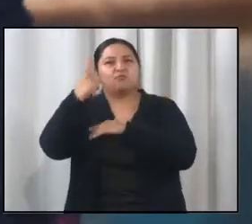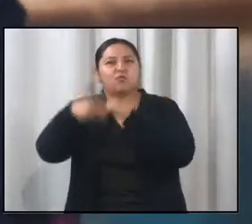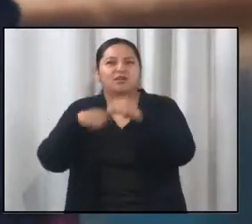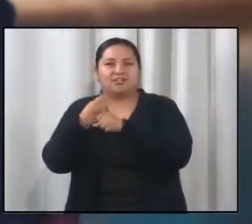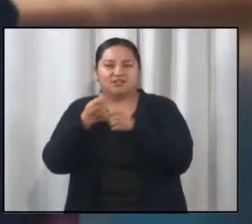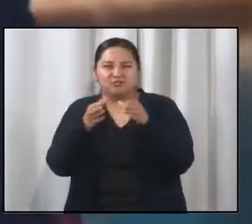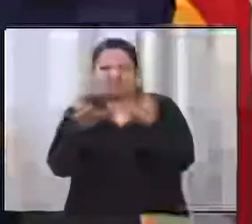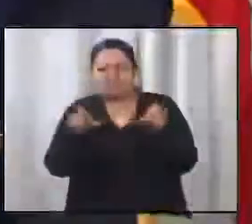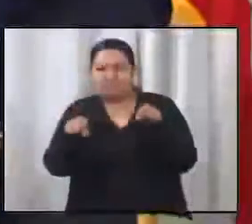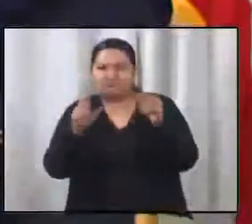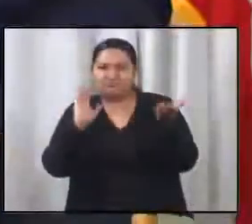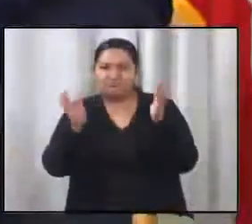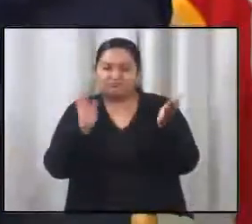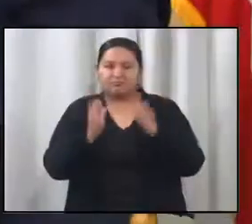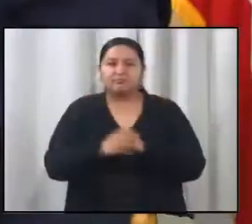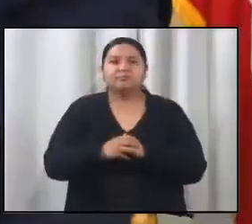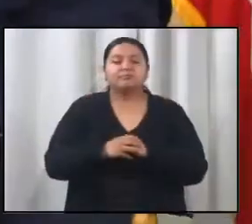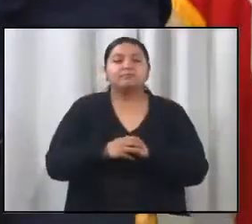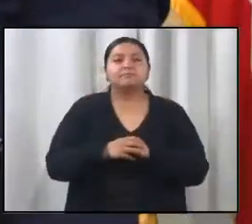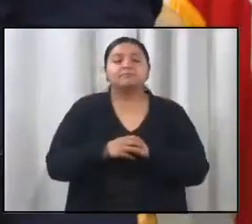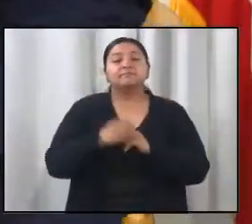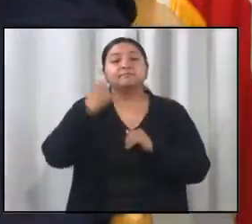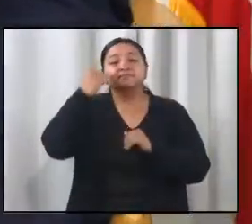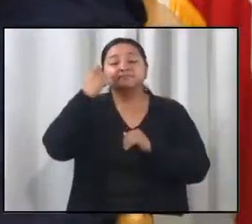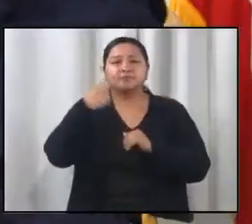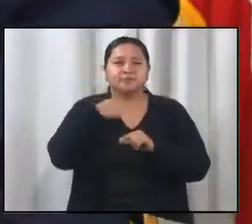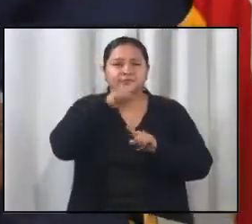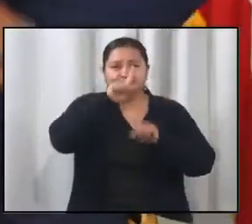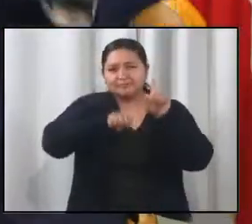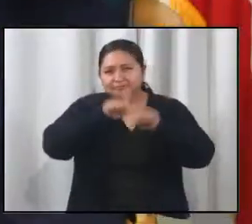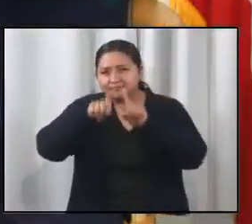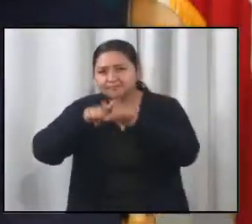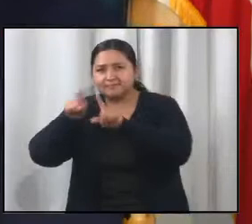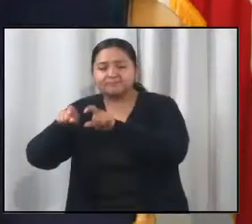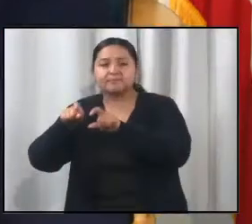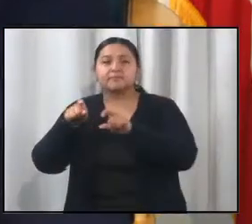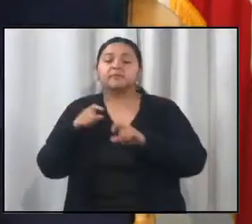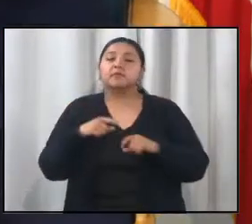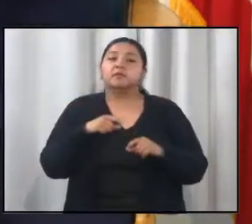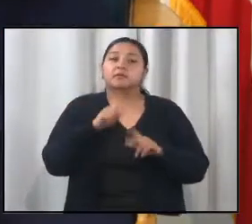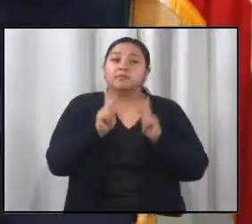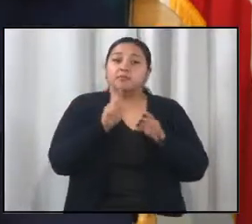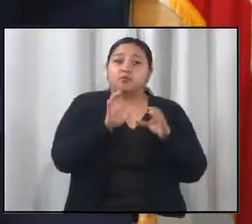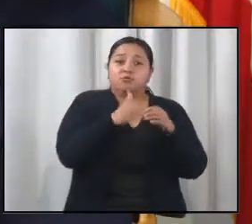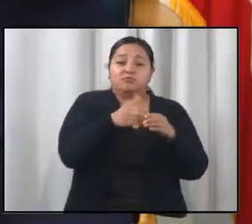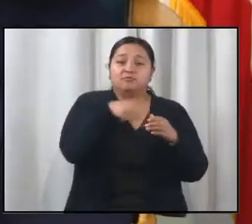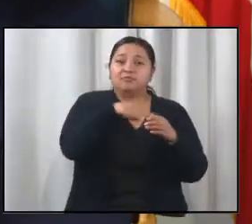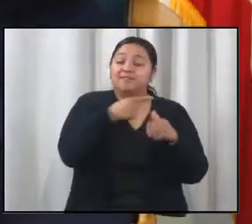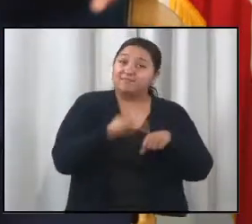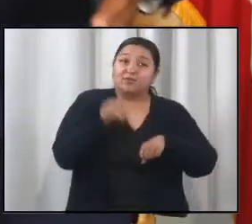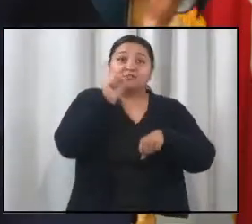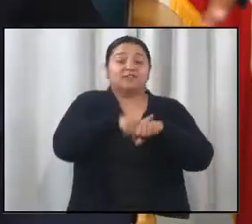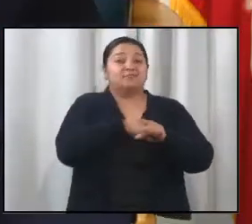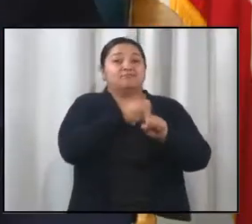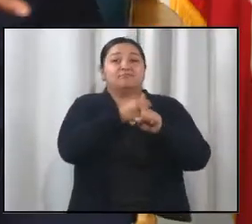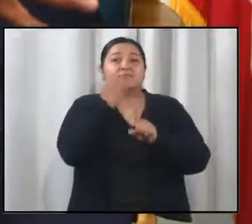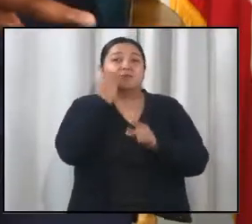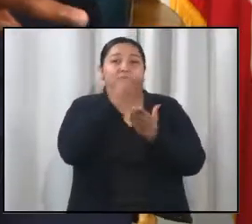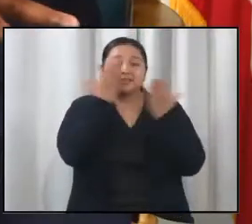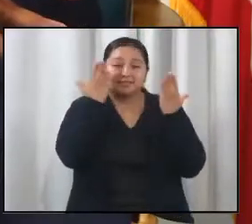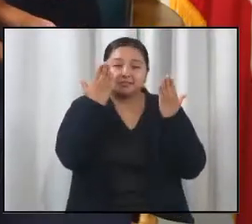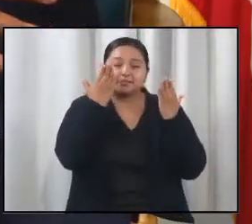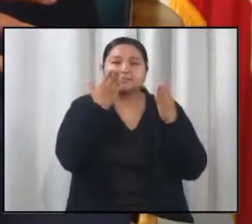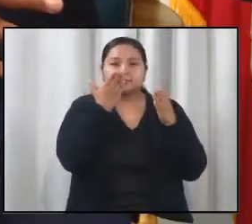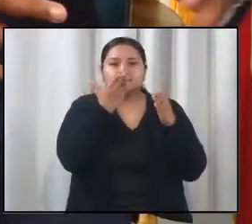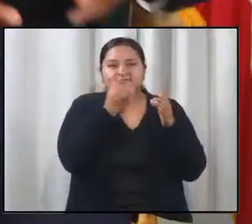a disabling condition. Of those surveyed experiencing first-time homelessness, 59% of those first-time